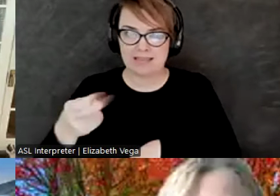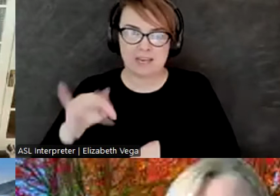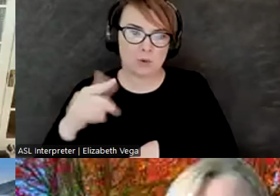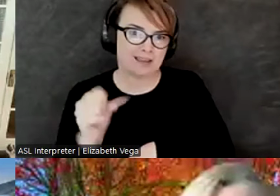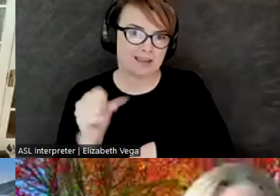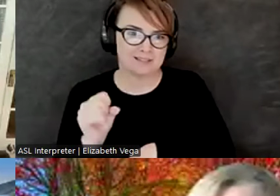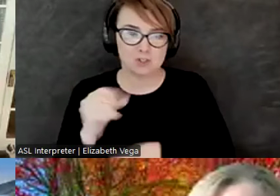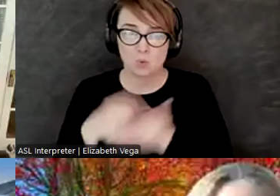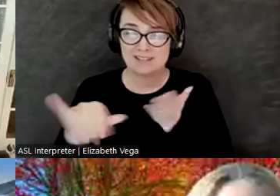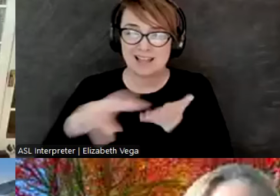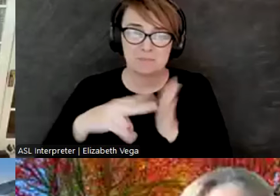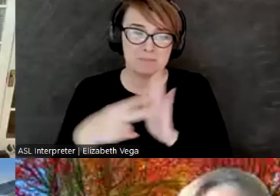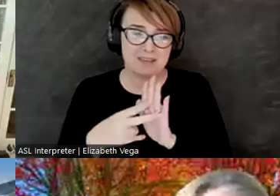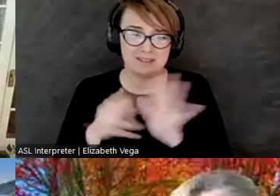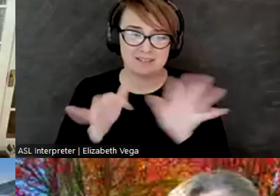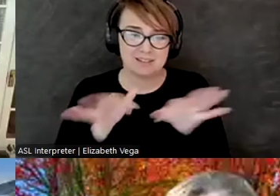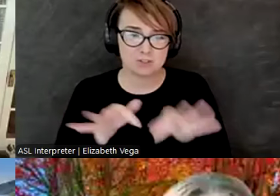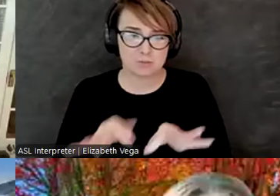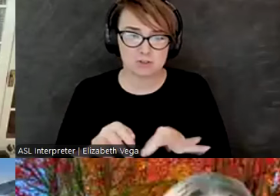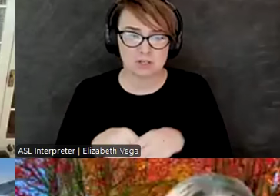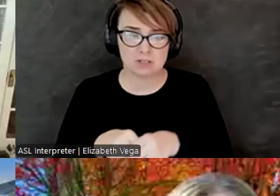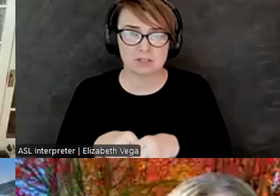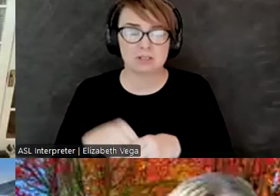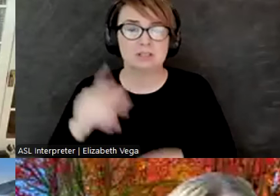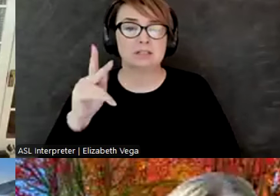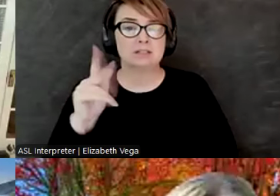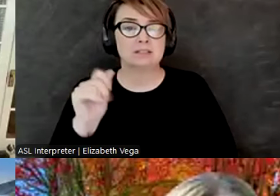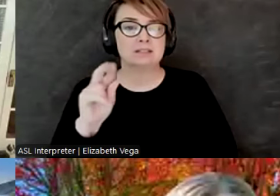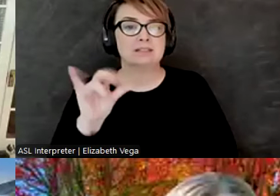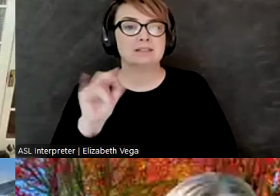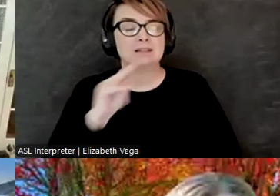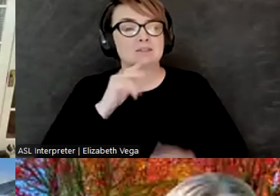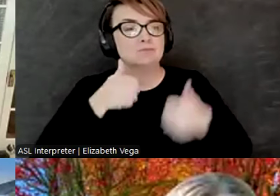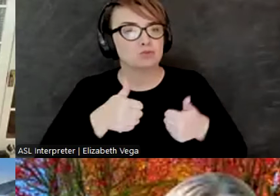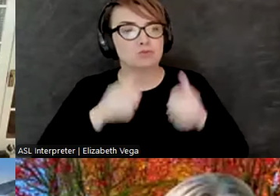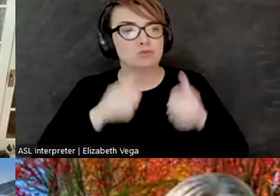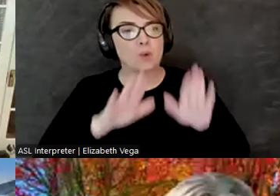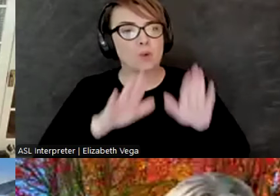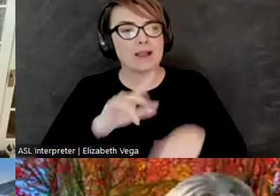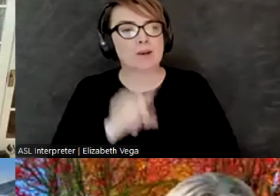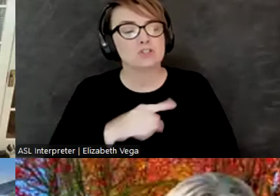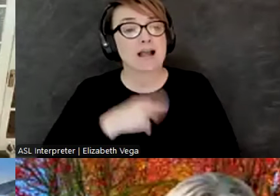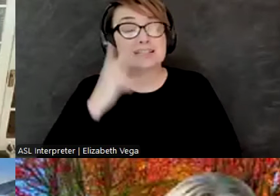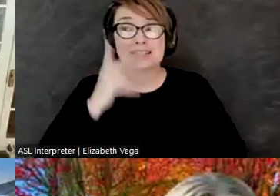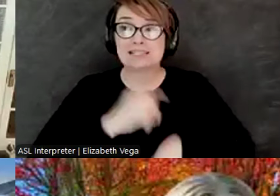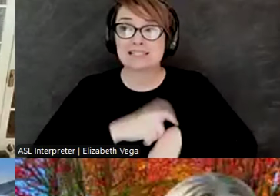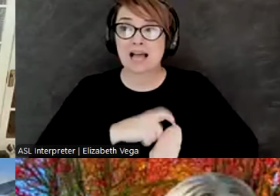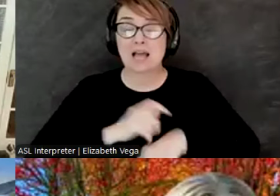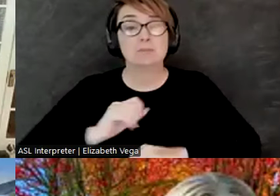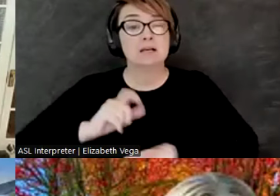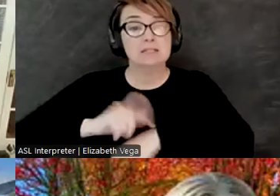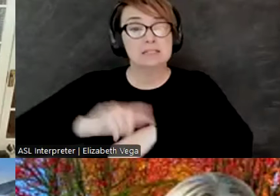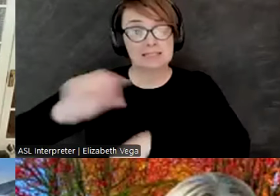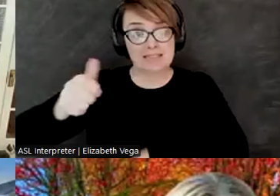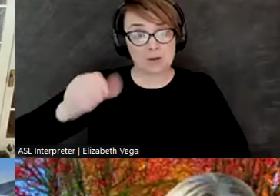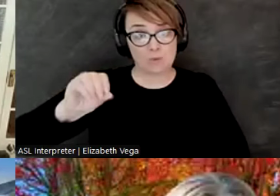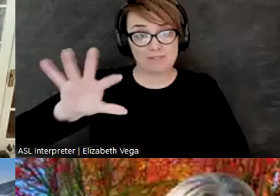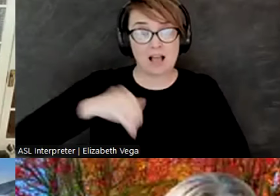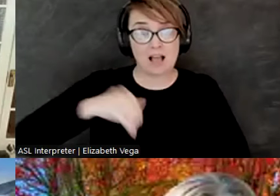Great question. Okay. And by the way, I'm seeing the time. And so at 10:05, I had mentioned we were going to try to